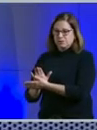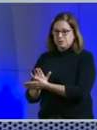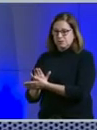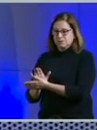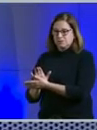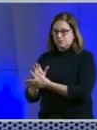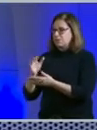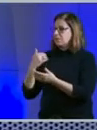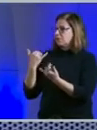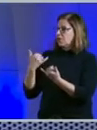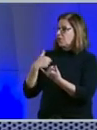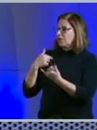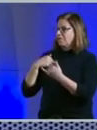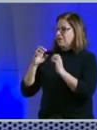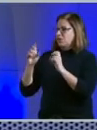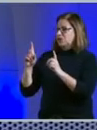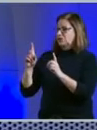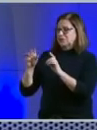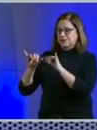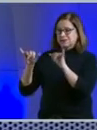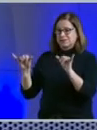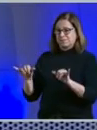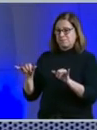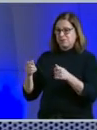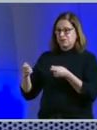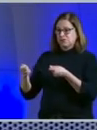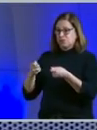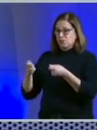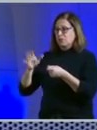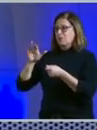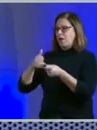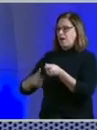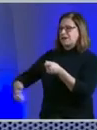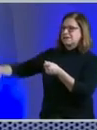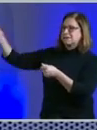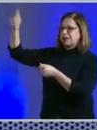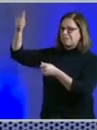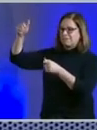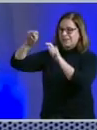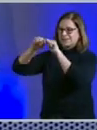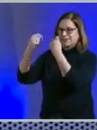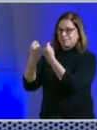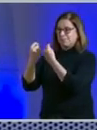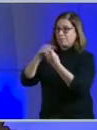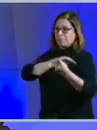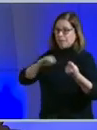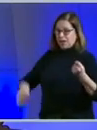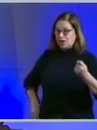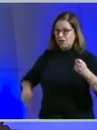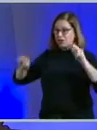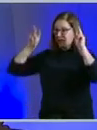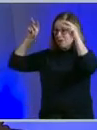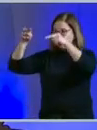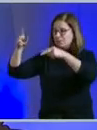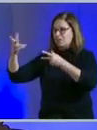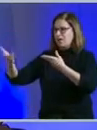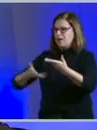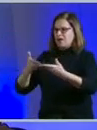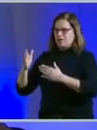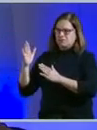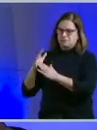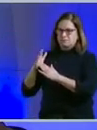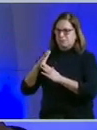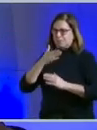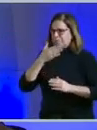was controlled by the executive. The mayor went out and hired, I think, the best and the brightest to run our education